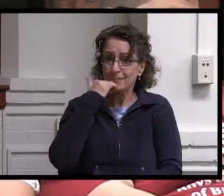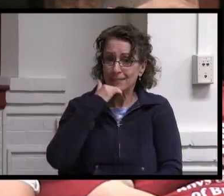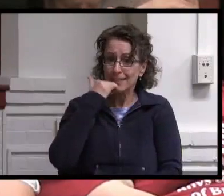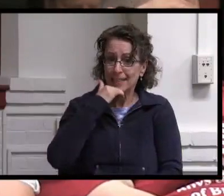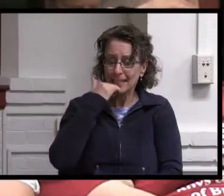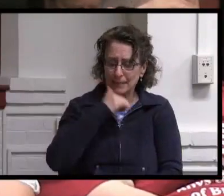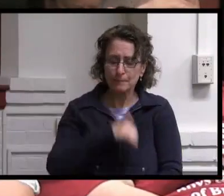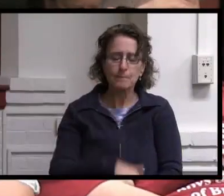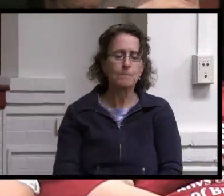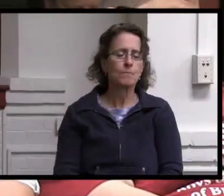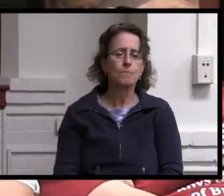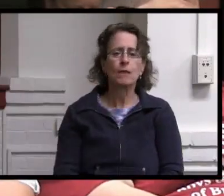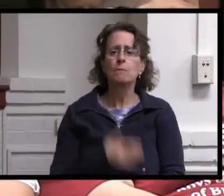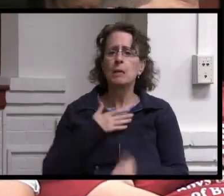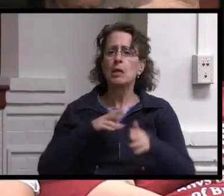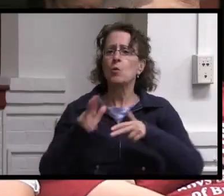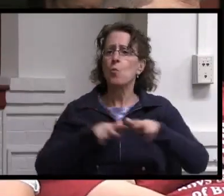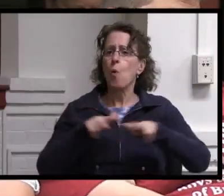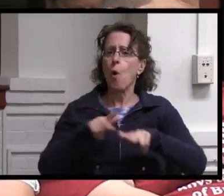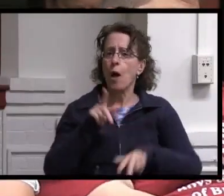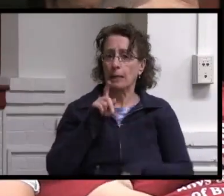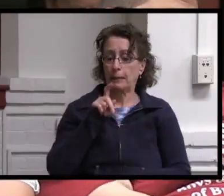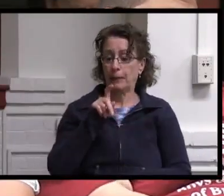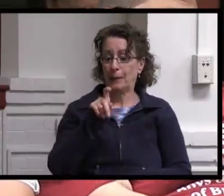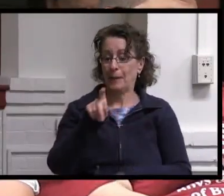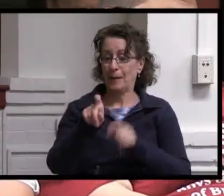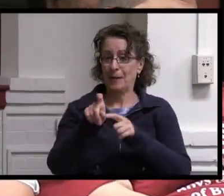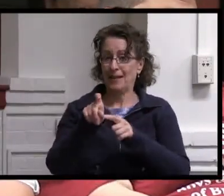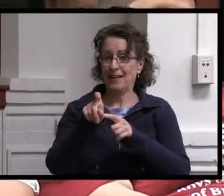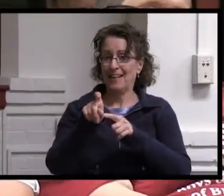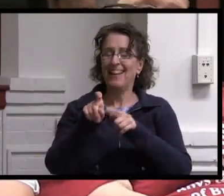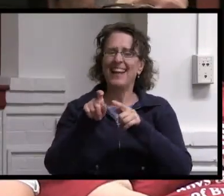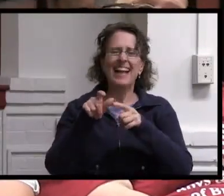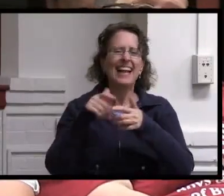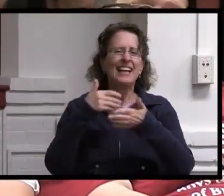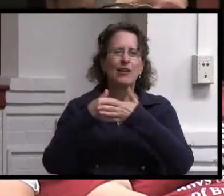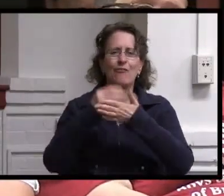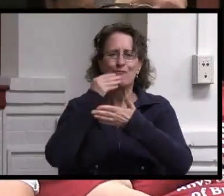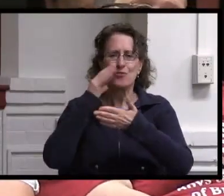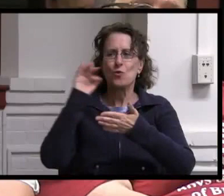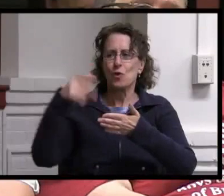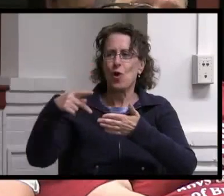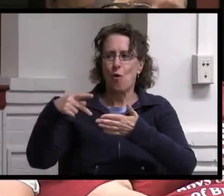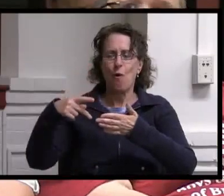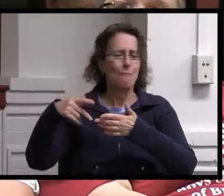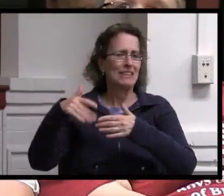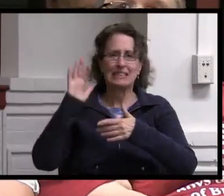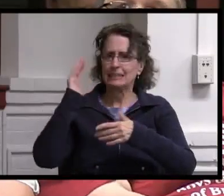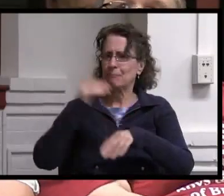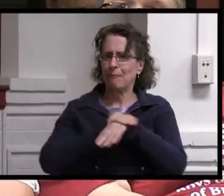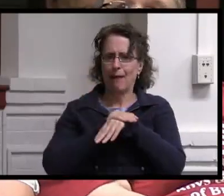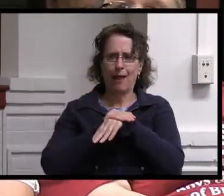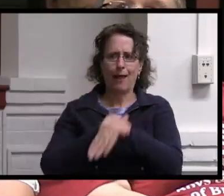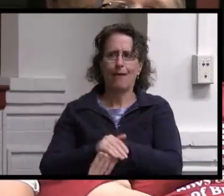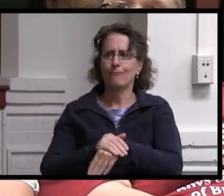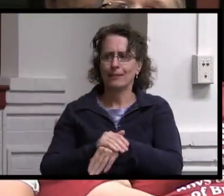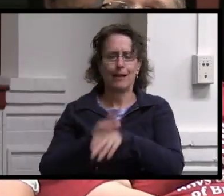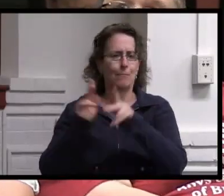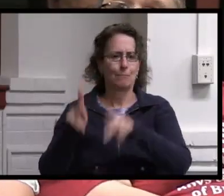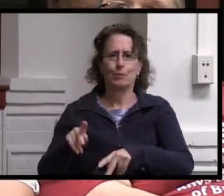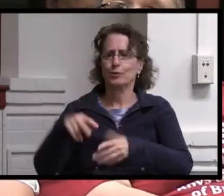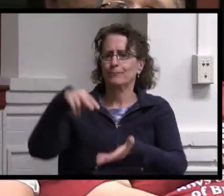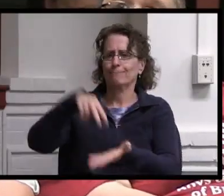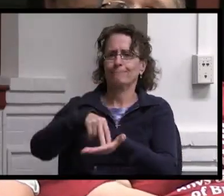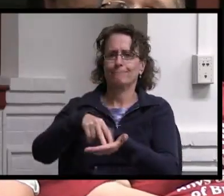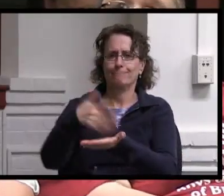through one of the places where there's a lot of panhandling to the co-op every single evening. It seems like I have some reason to go to the